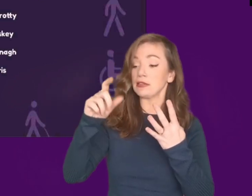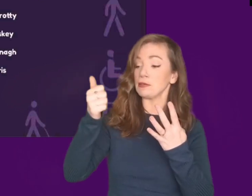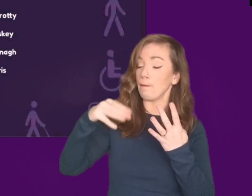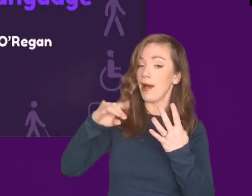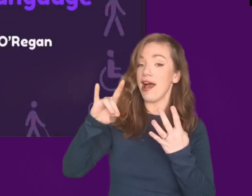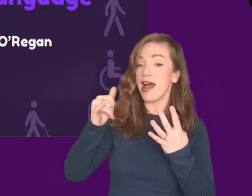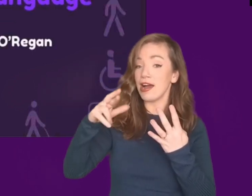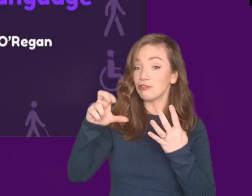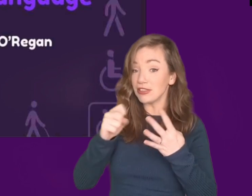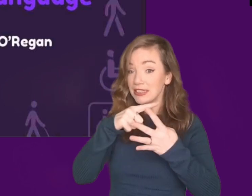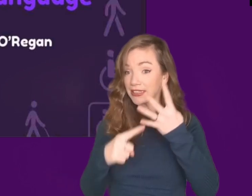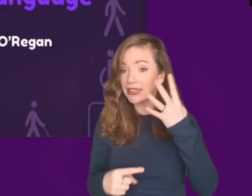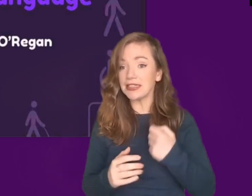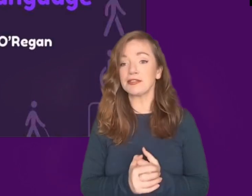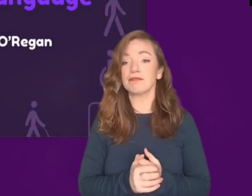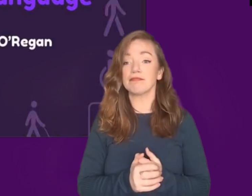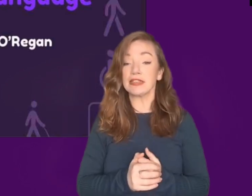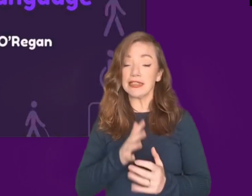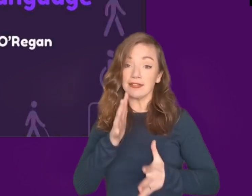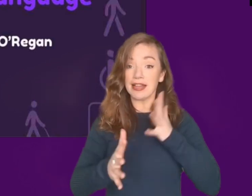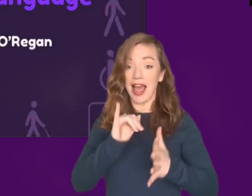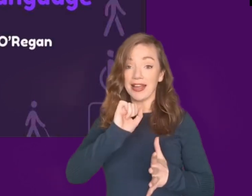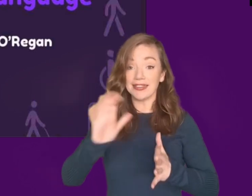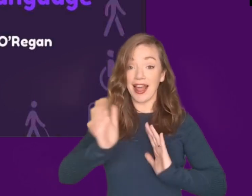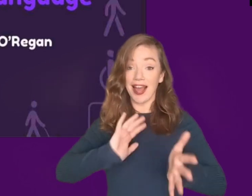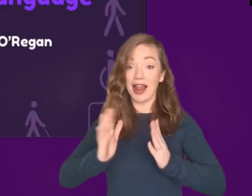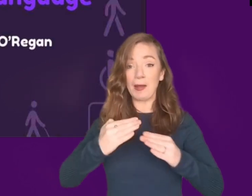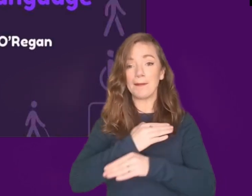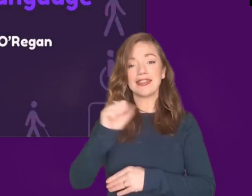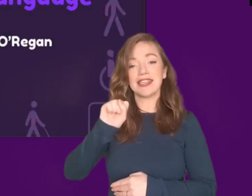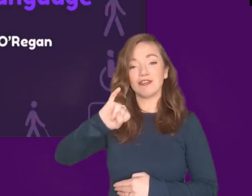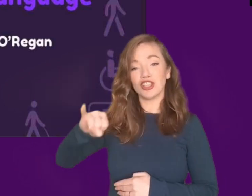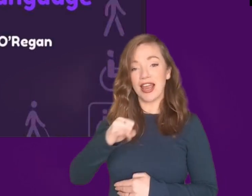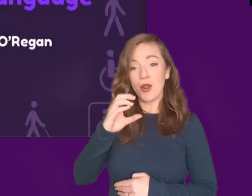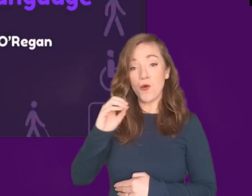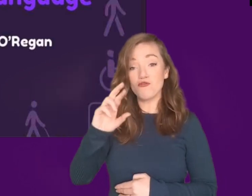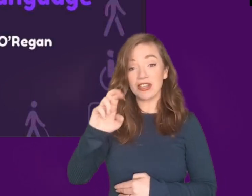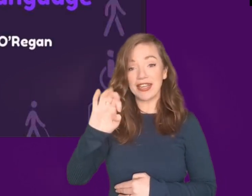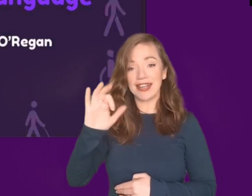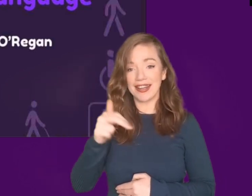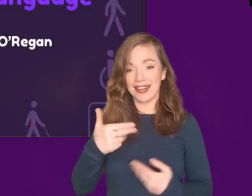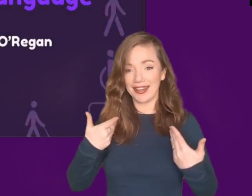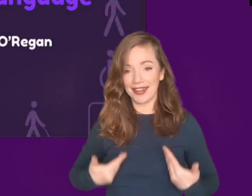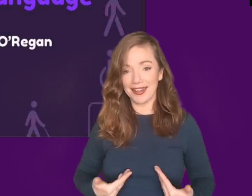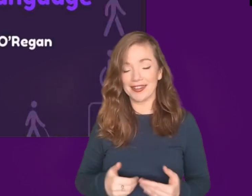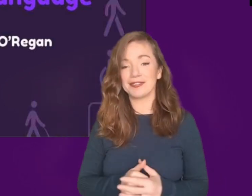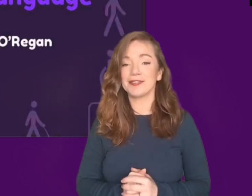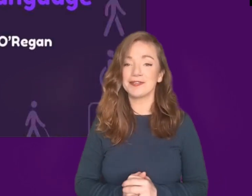Harris. Irish Sign Language translation provided by Sarah Jane O'Regan.